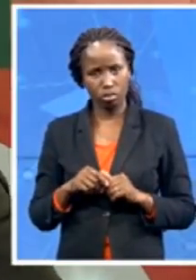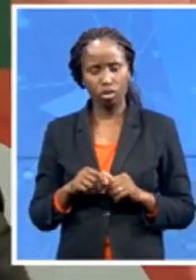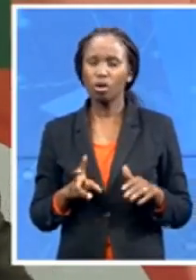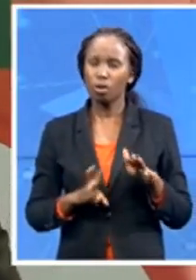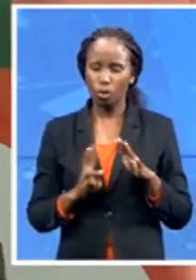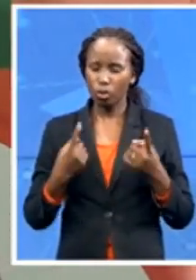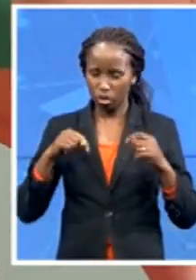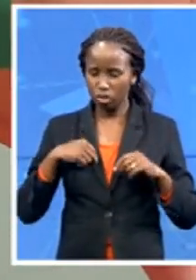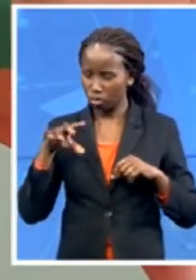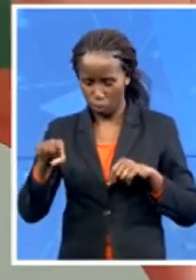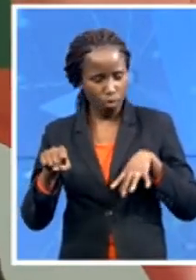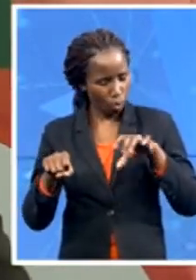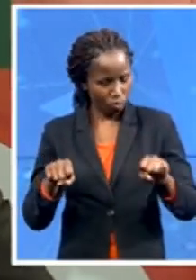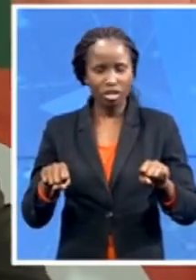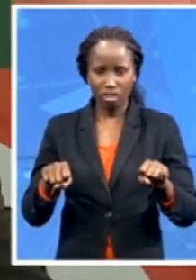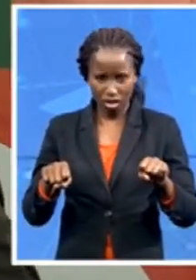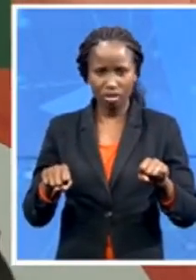ipete umaspala wonke.